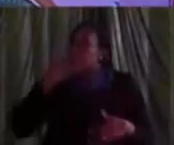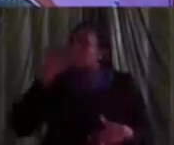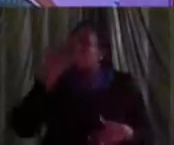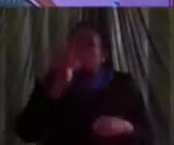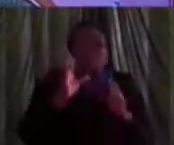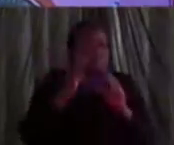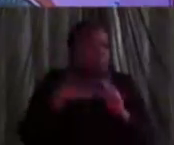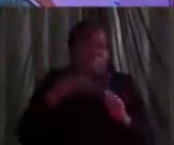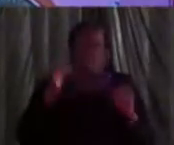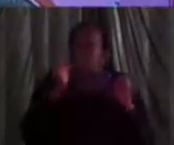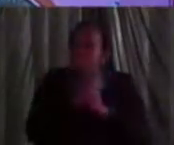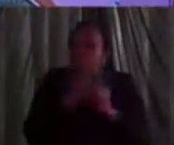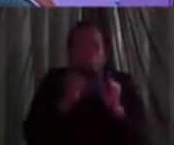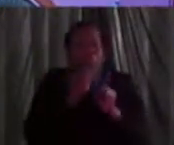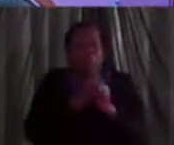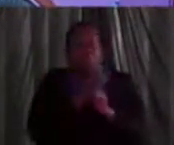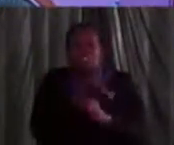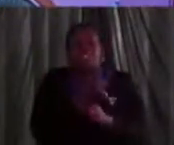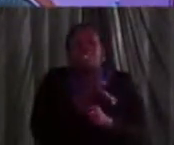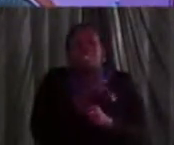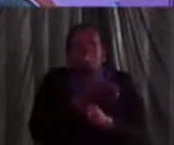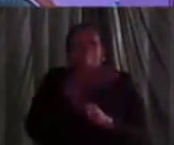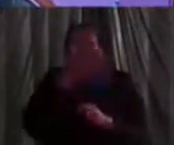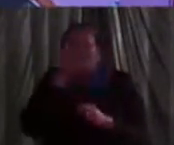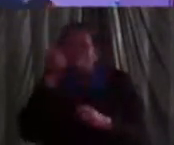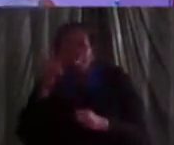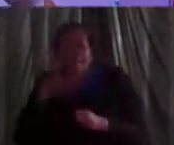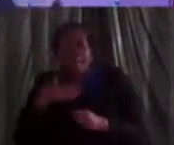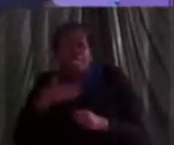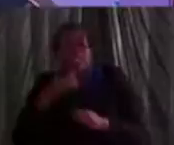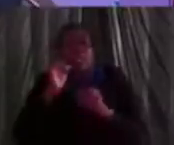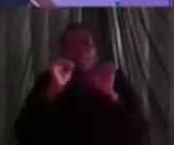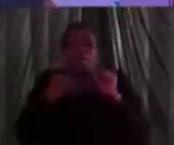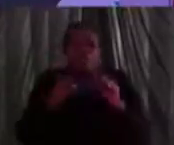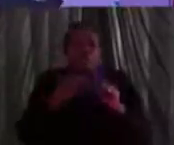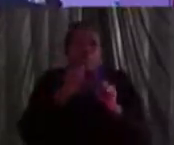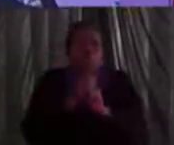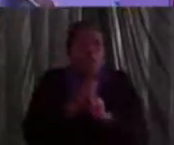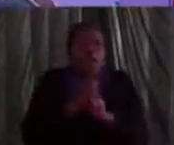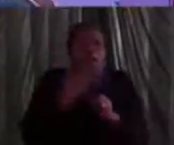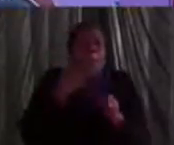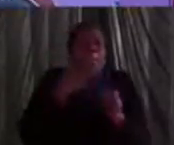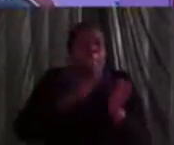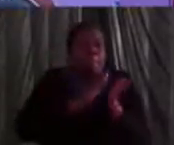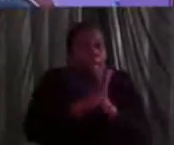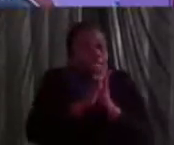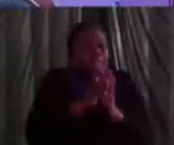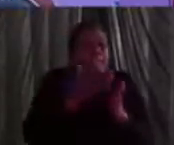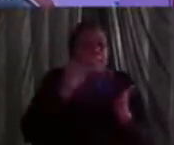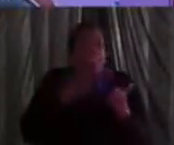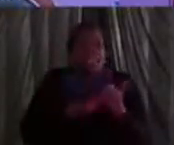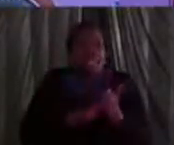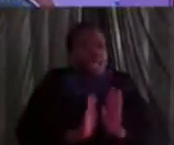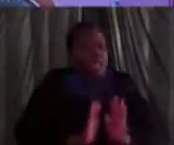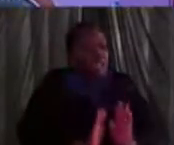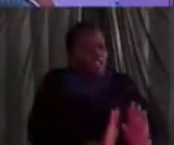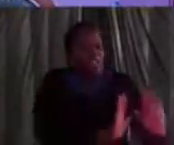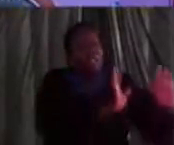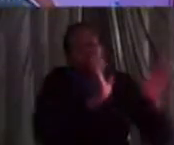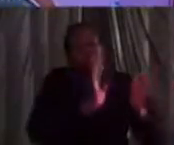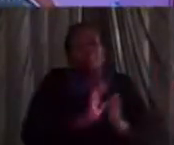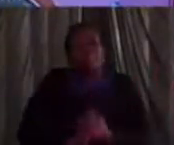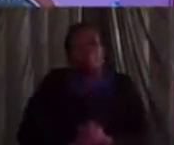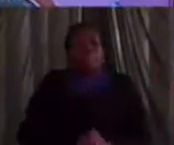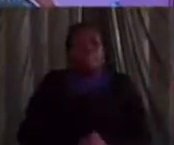not bind myself on that, because the best I would do is pass the letter and leave it to them. And okay, thank you,